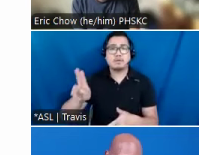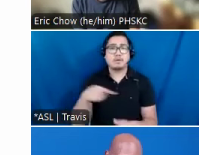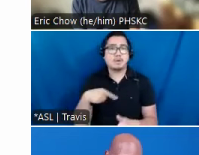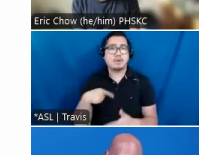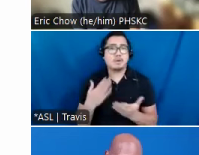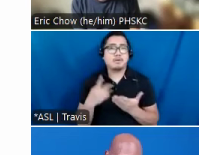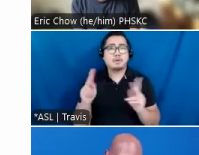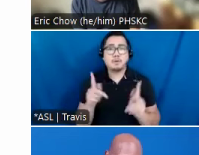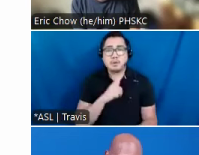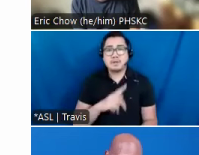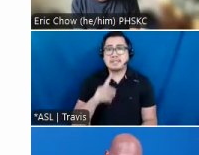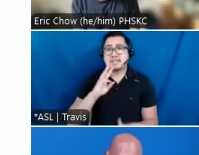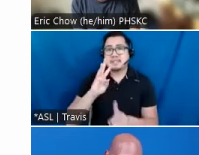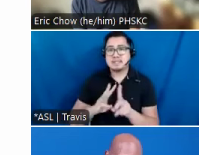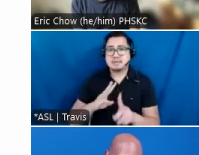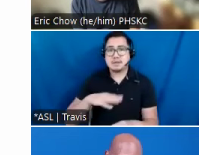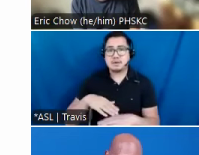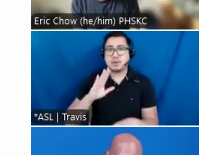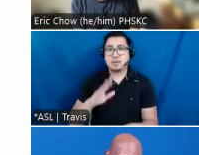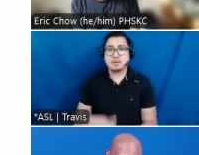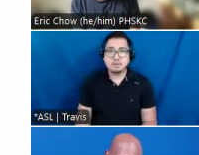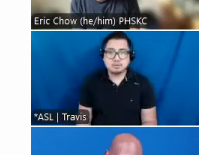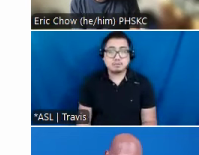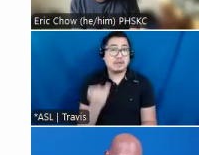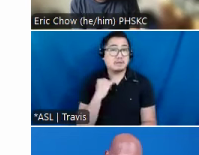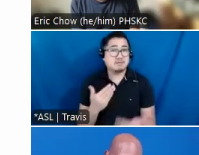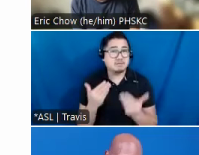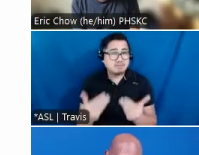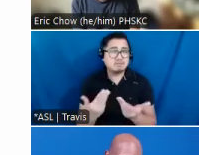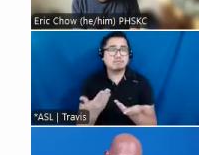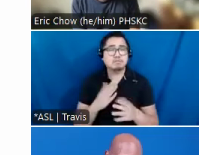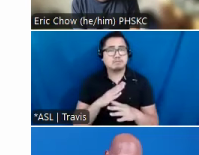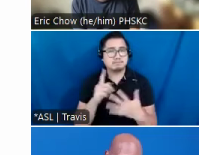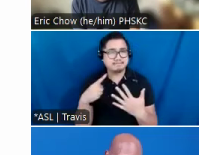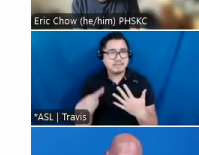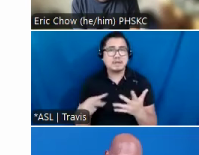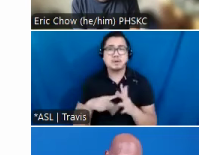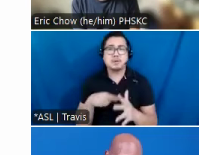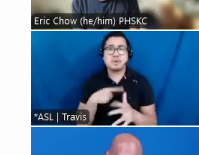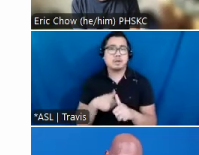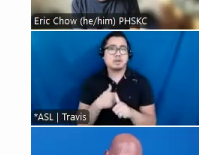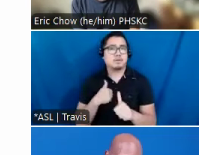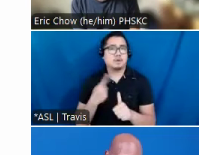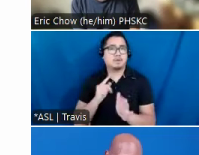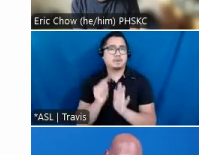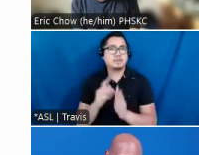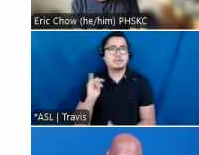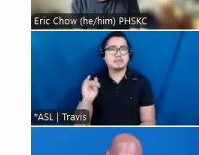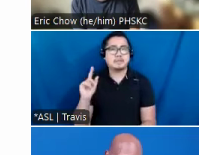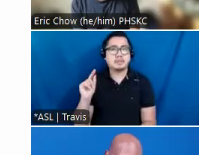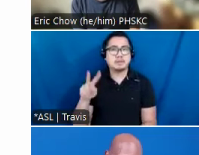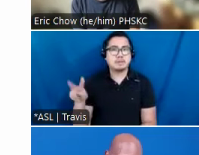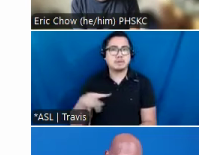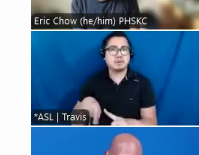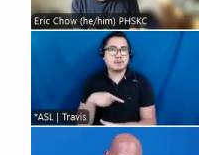older. So taking precautions like that will help reduce our chances of having another season like 2022, when we